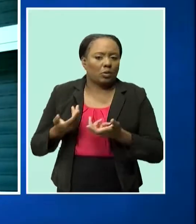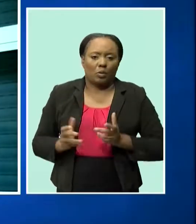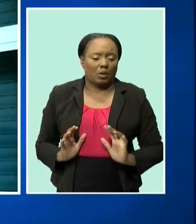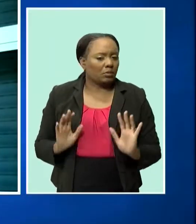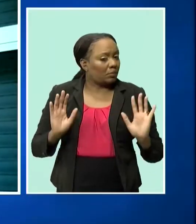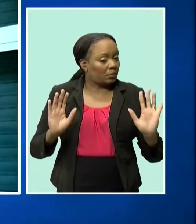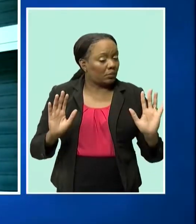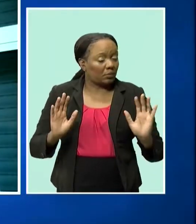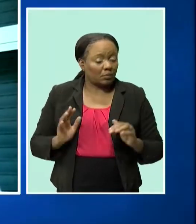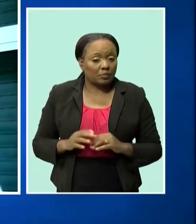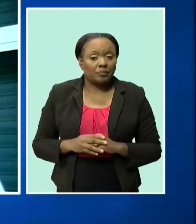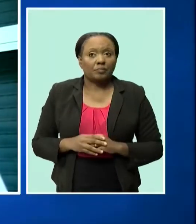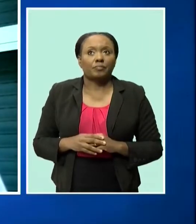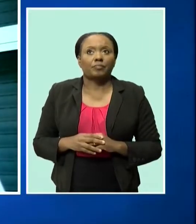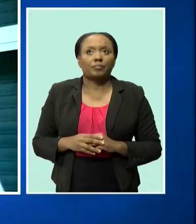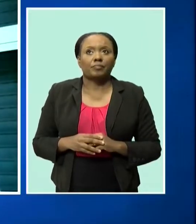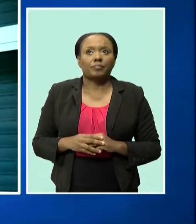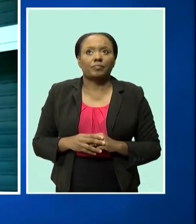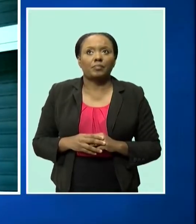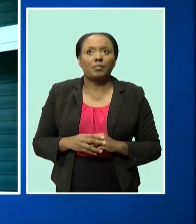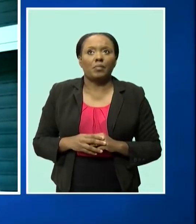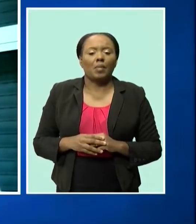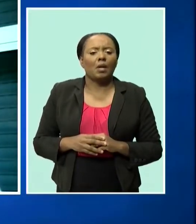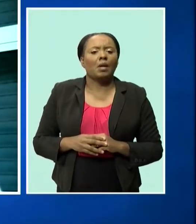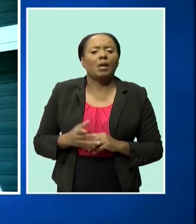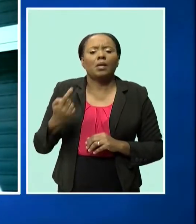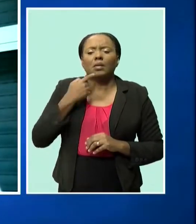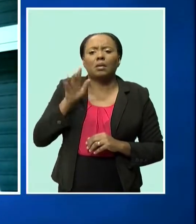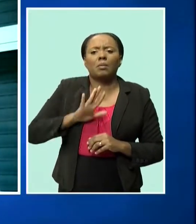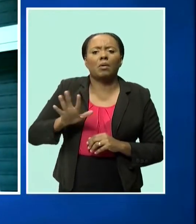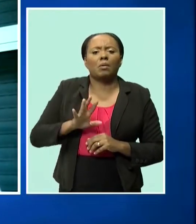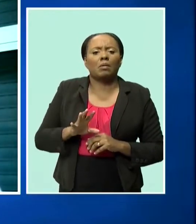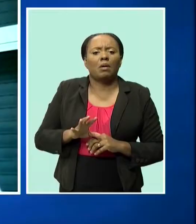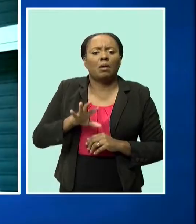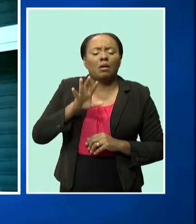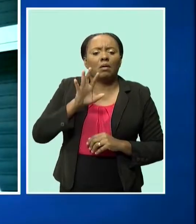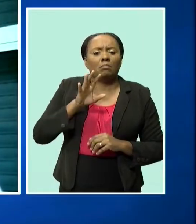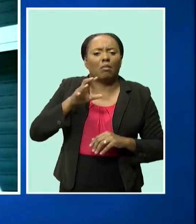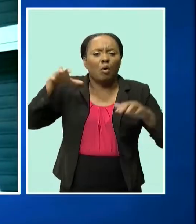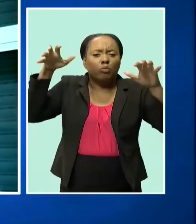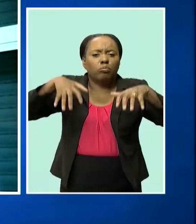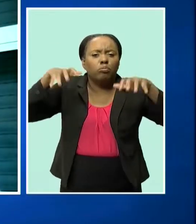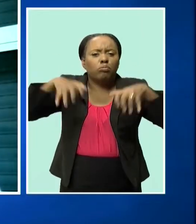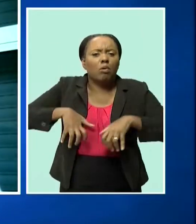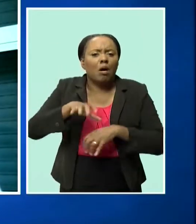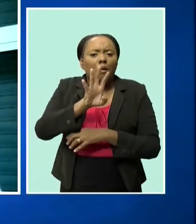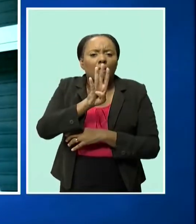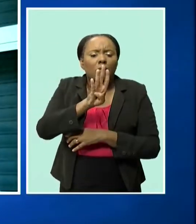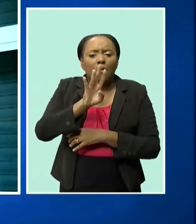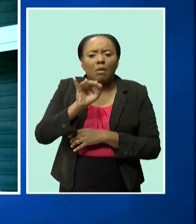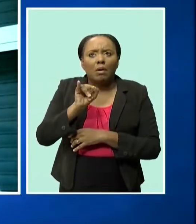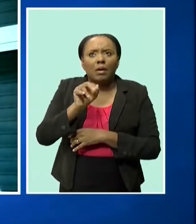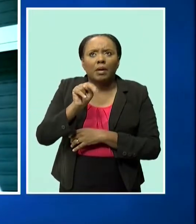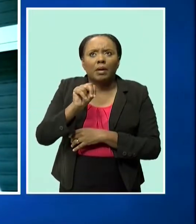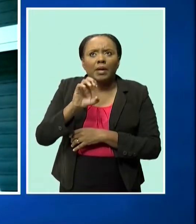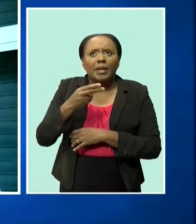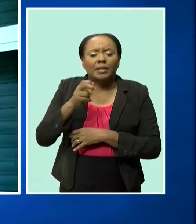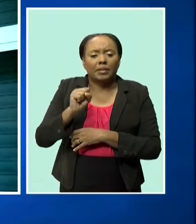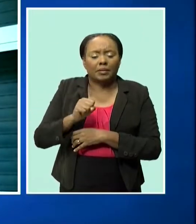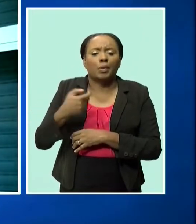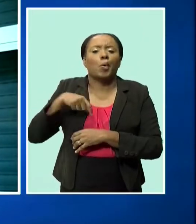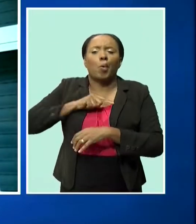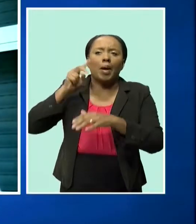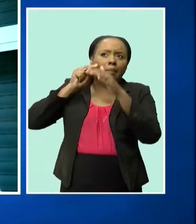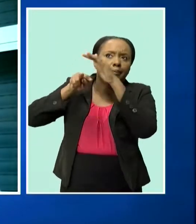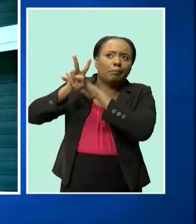having said that, I know you mentioned about up to 4 inches of rain. Now, let me clarify that for the viewers. We're forecasting 2 to 3